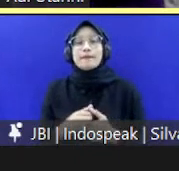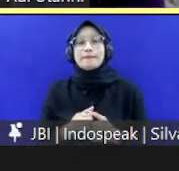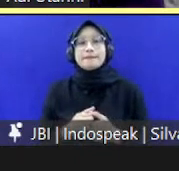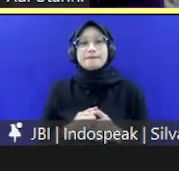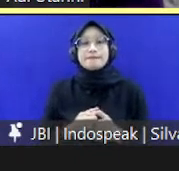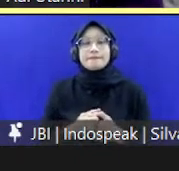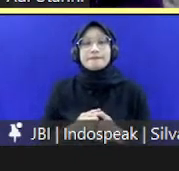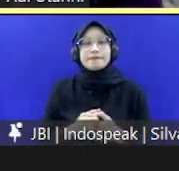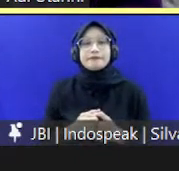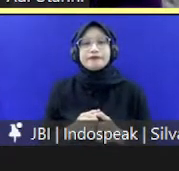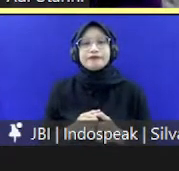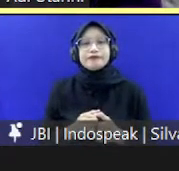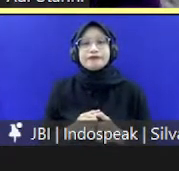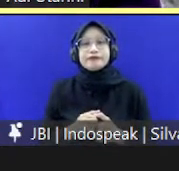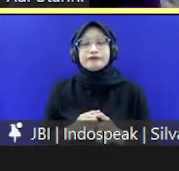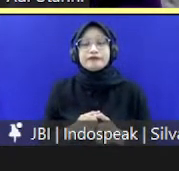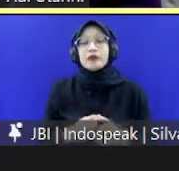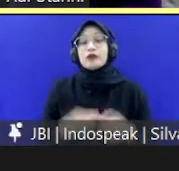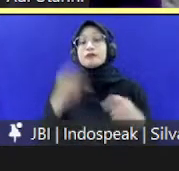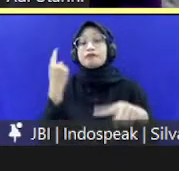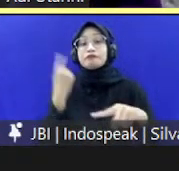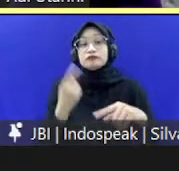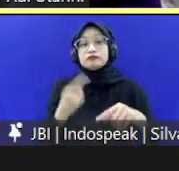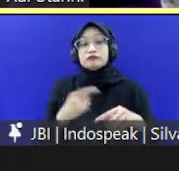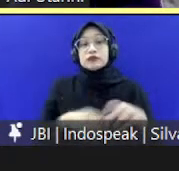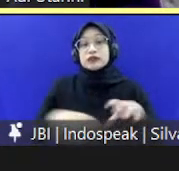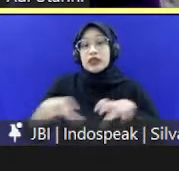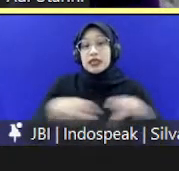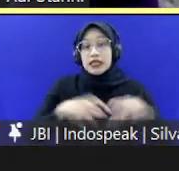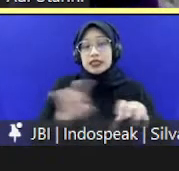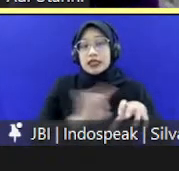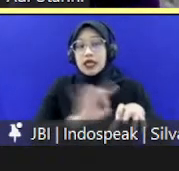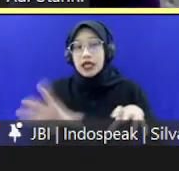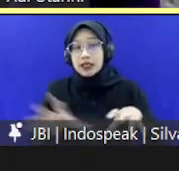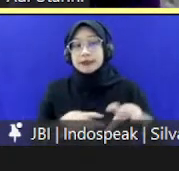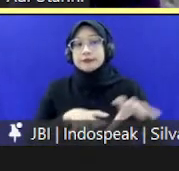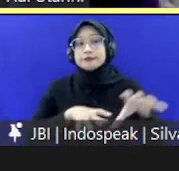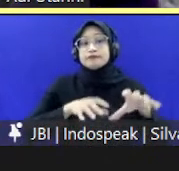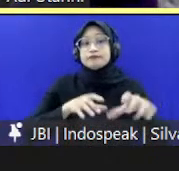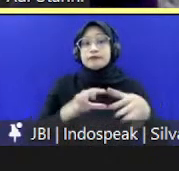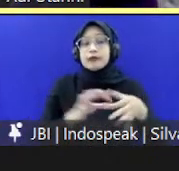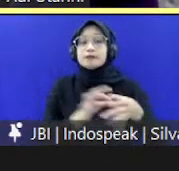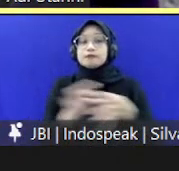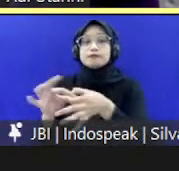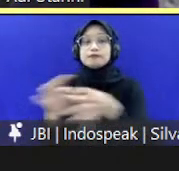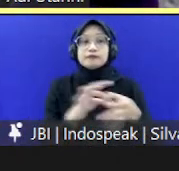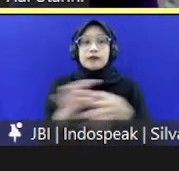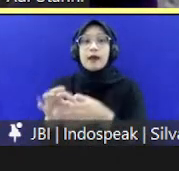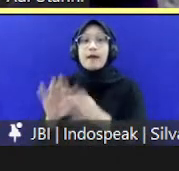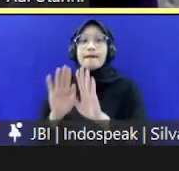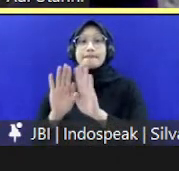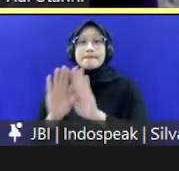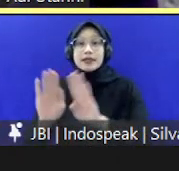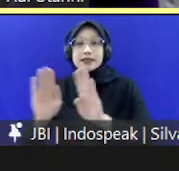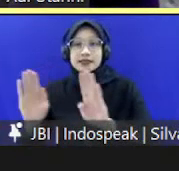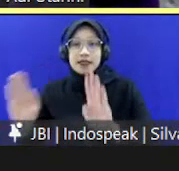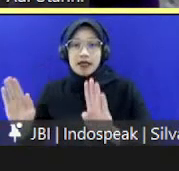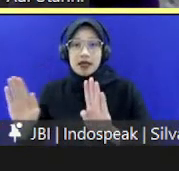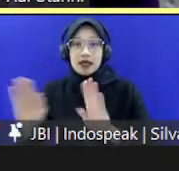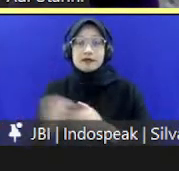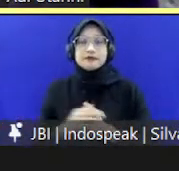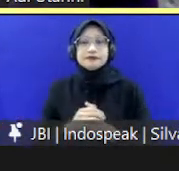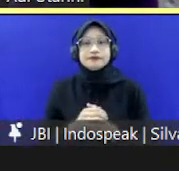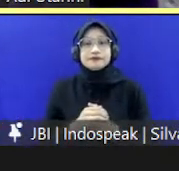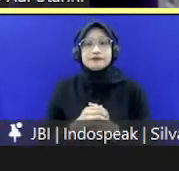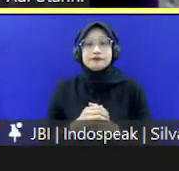And working with media is one of our biggest lessons in this study. I think throughout our journey